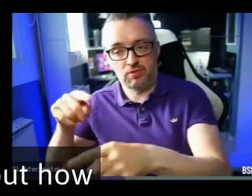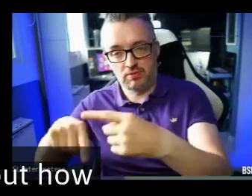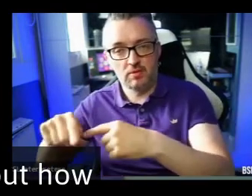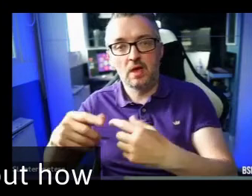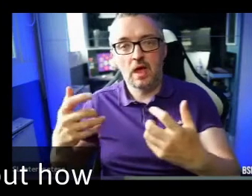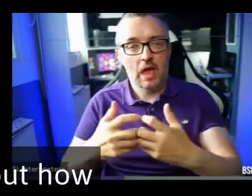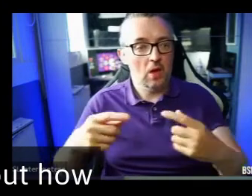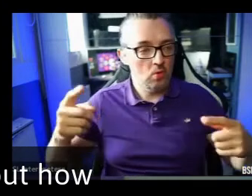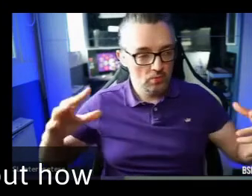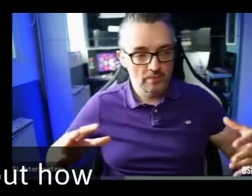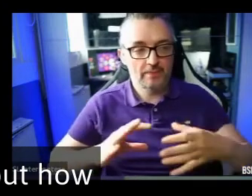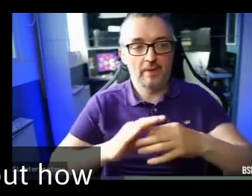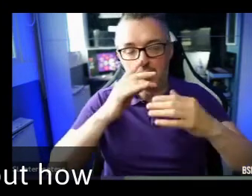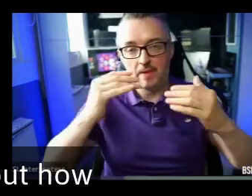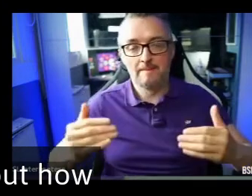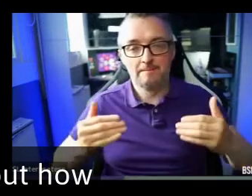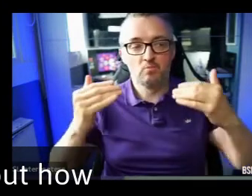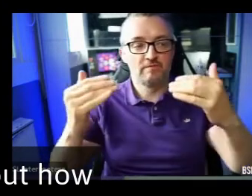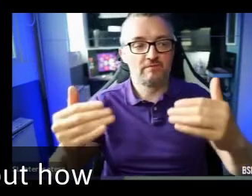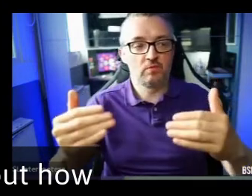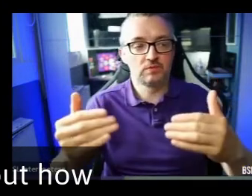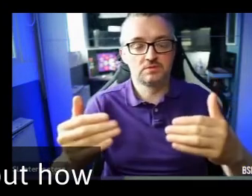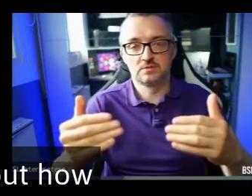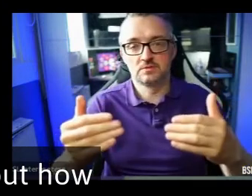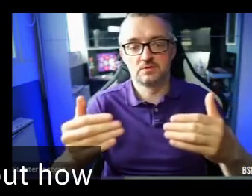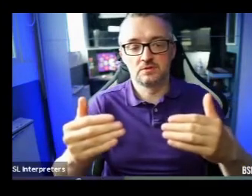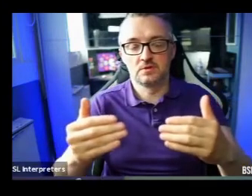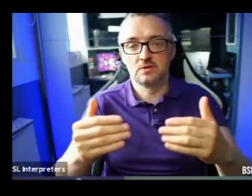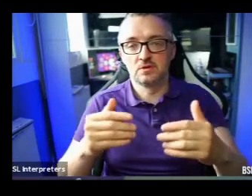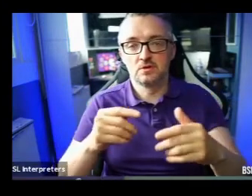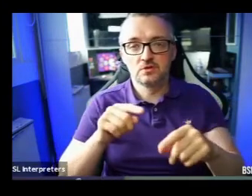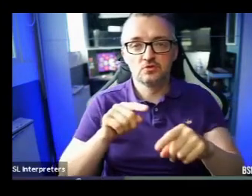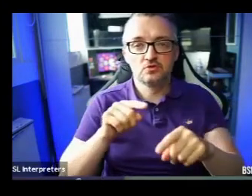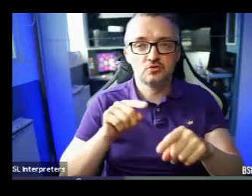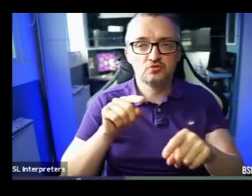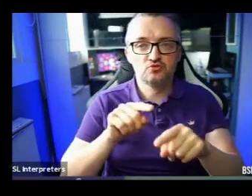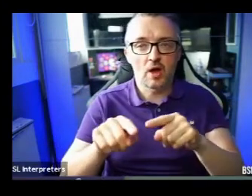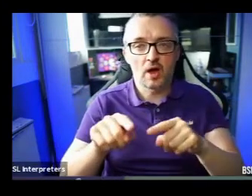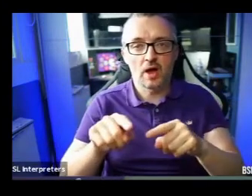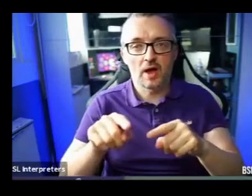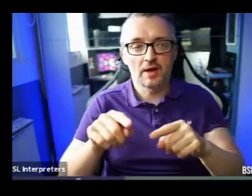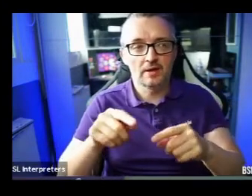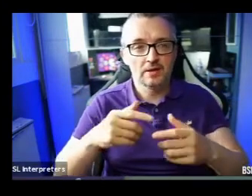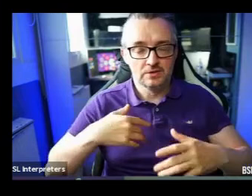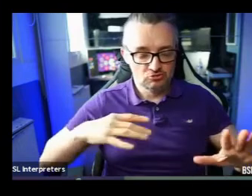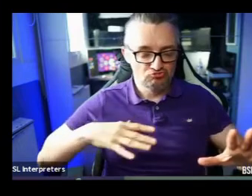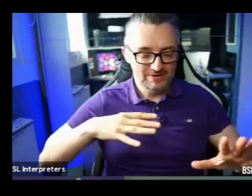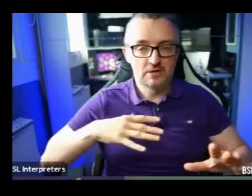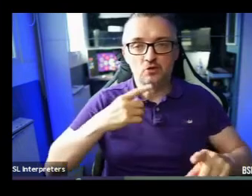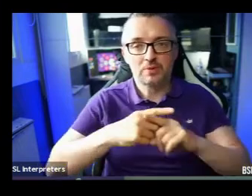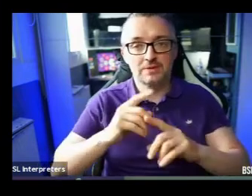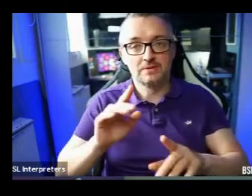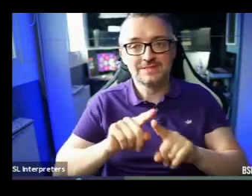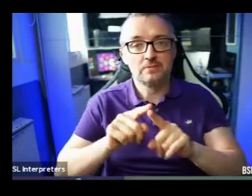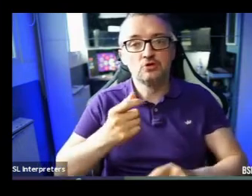UK about how we can move forward to ready ourselves for prevention, to ready ourselves for the type of drug discoveries that we